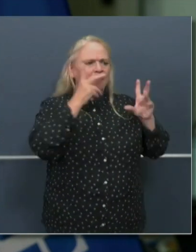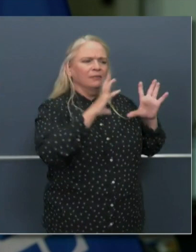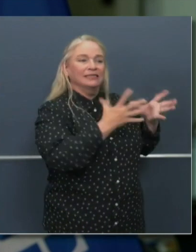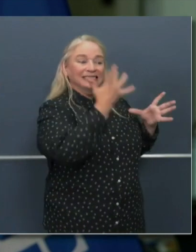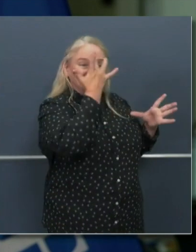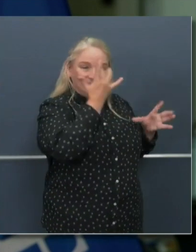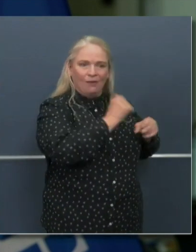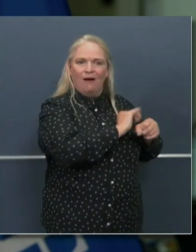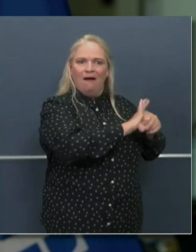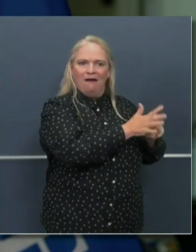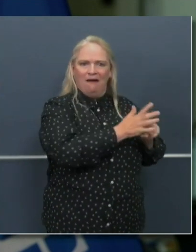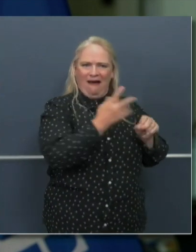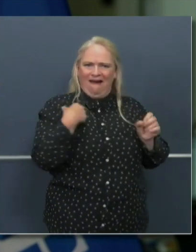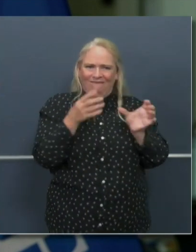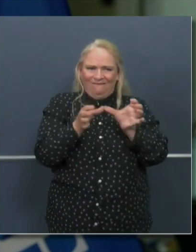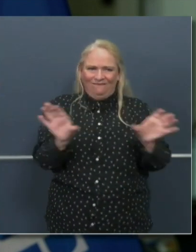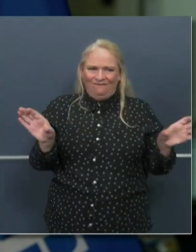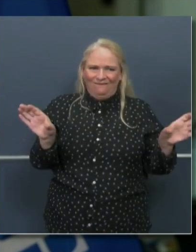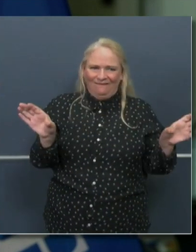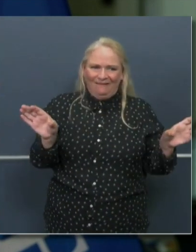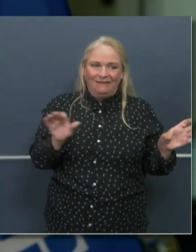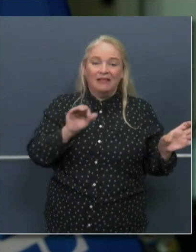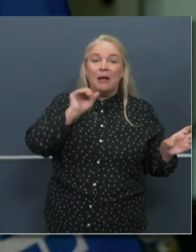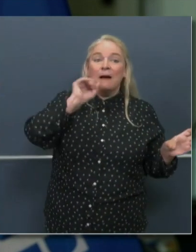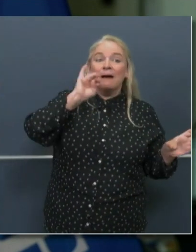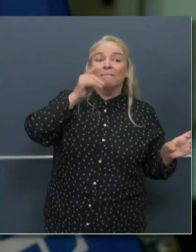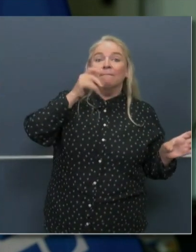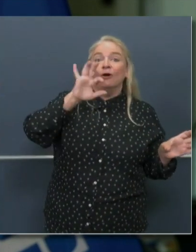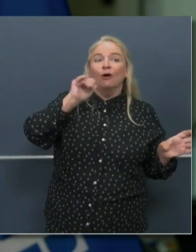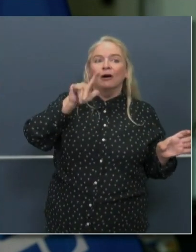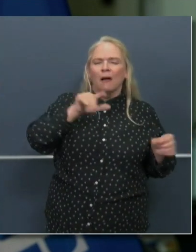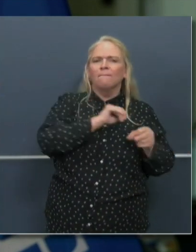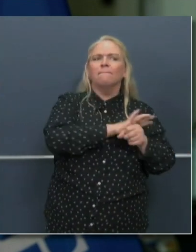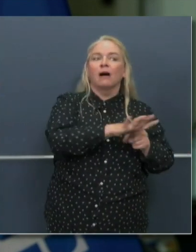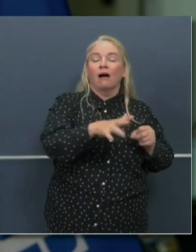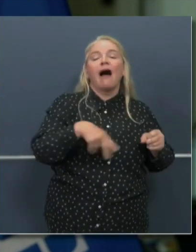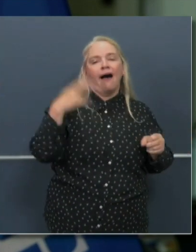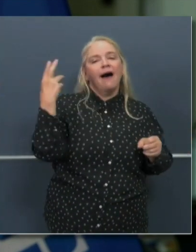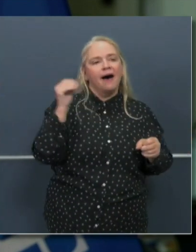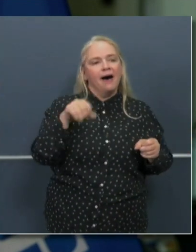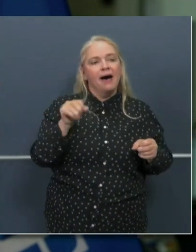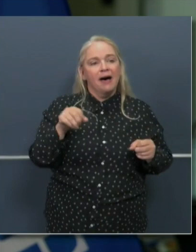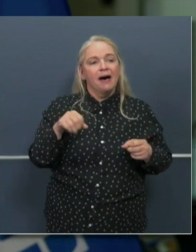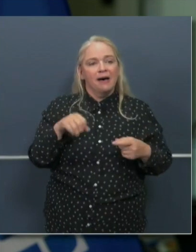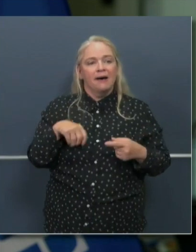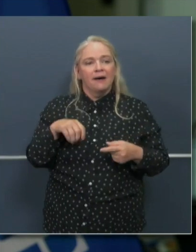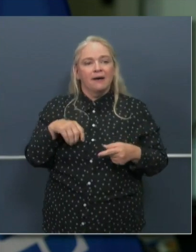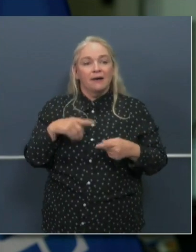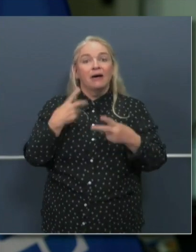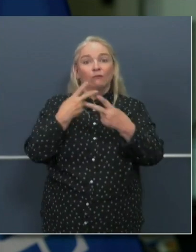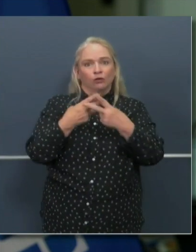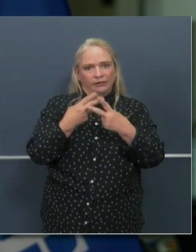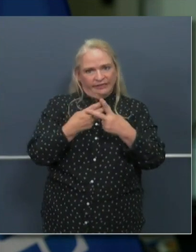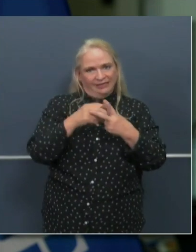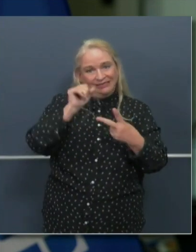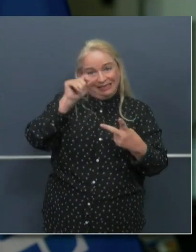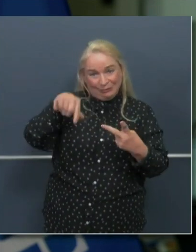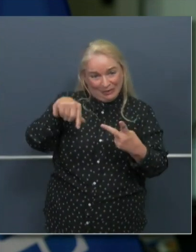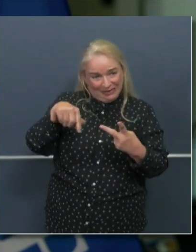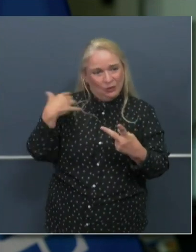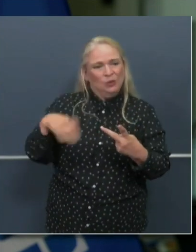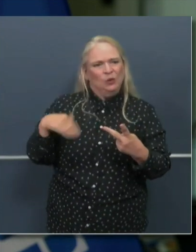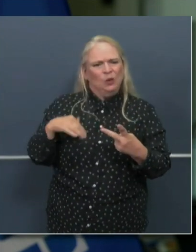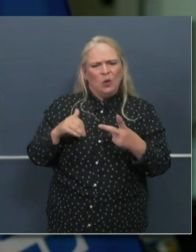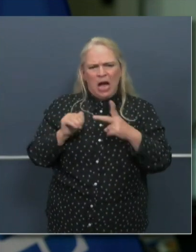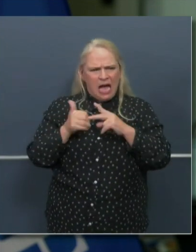we are dealing with outbreaks there in the prison system. If hospitals work as teams, we can move patients and ensure that they